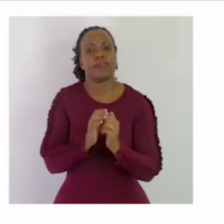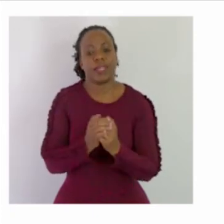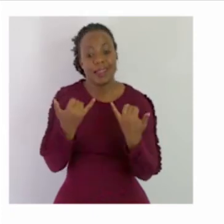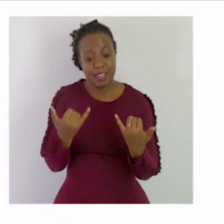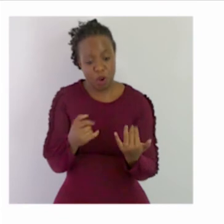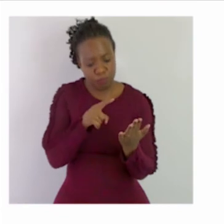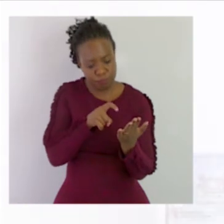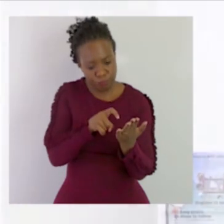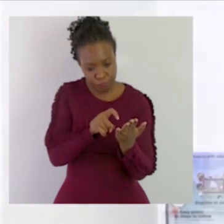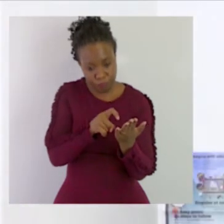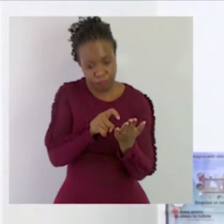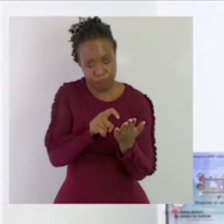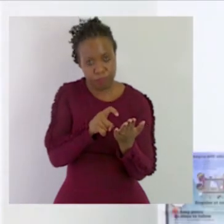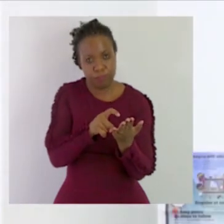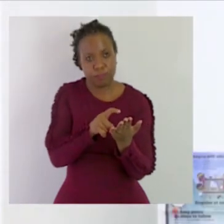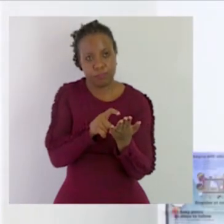sanitizer.